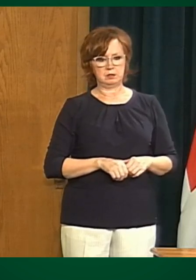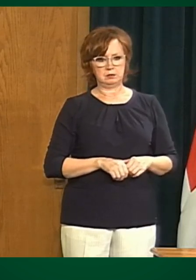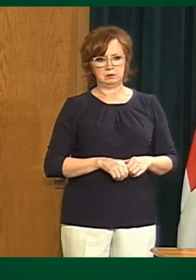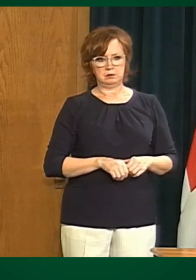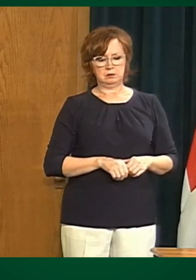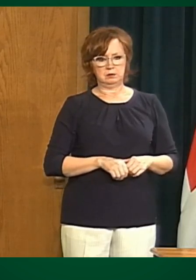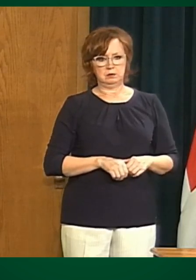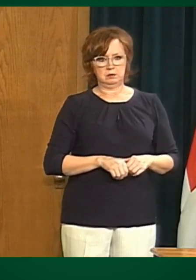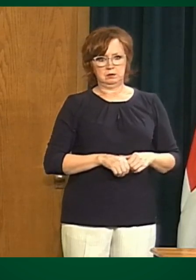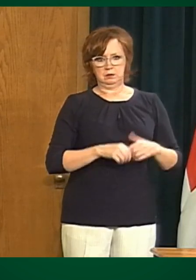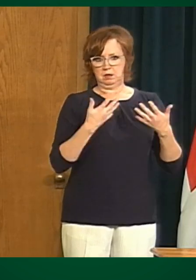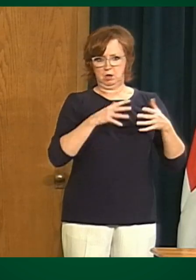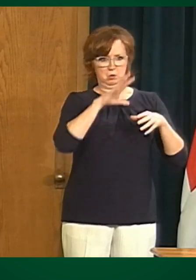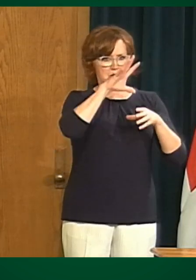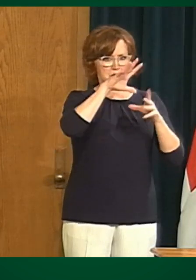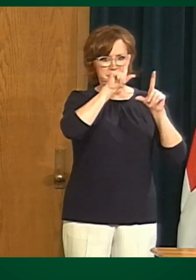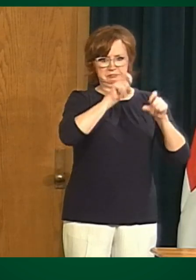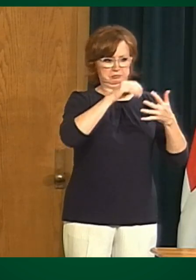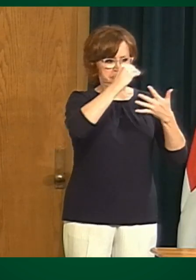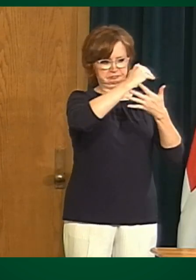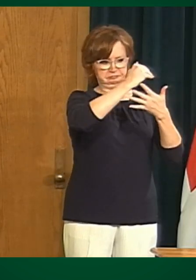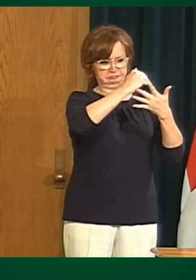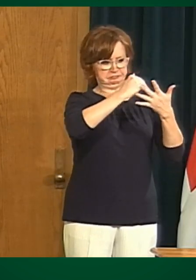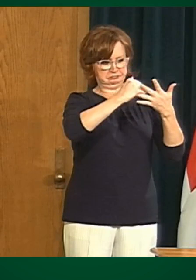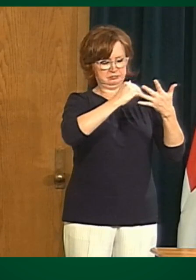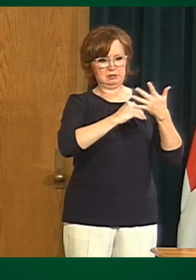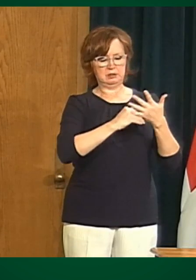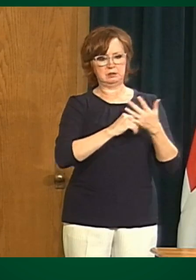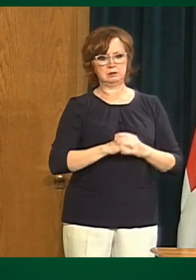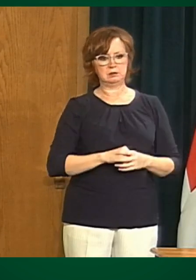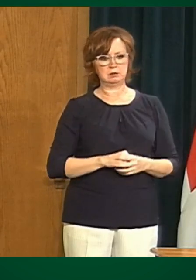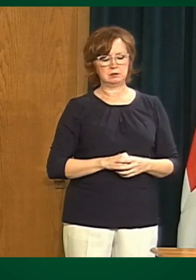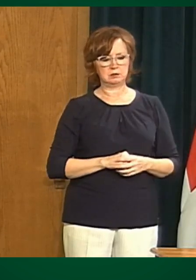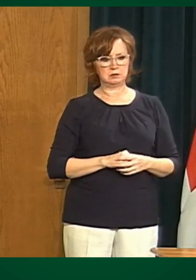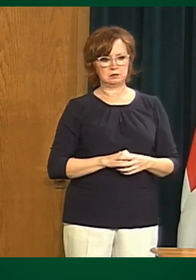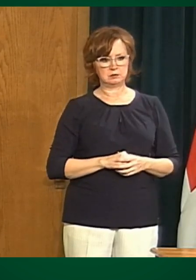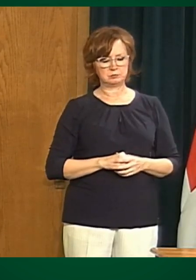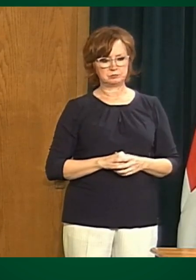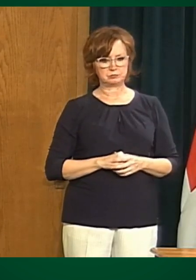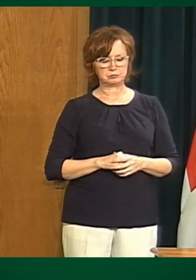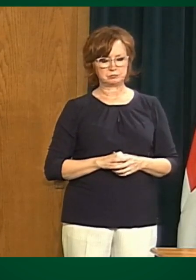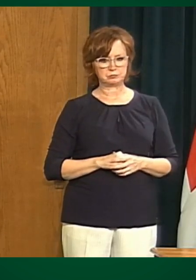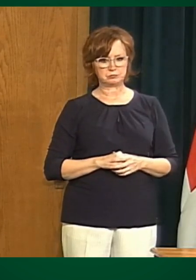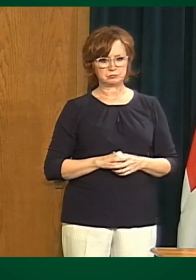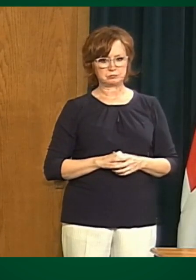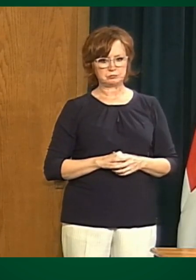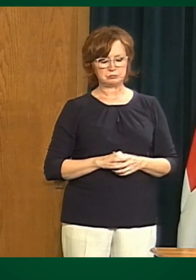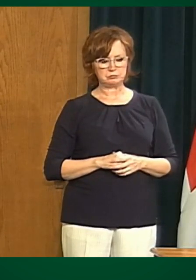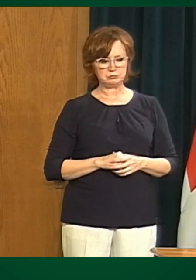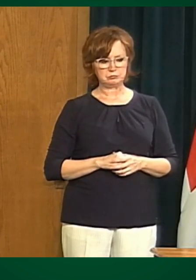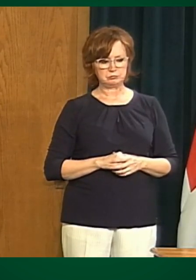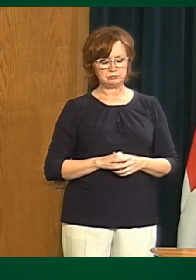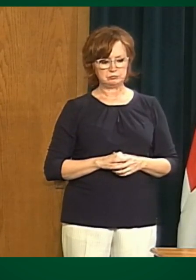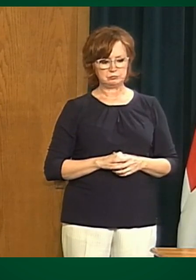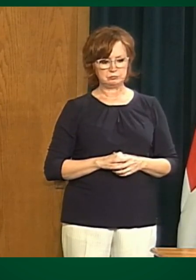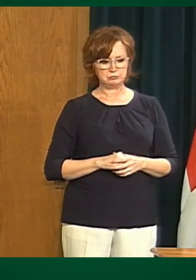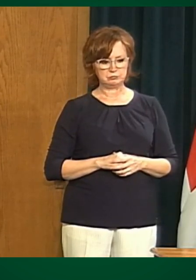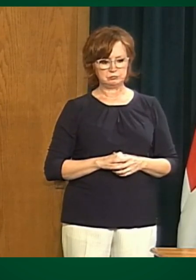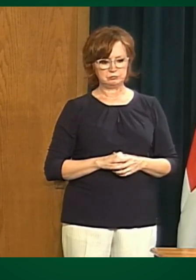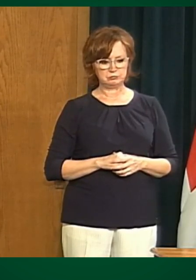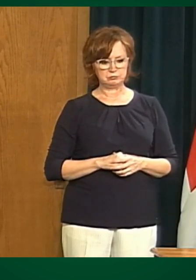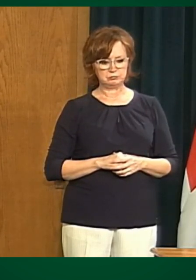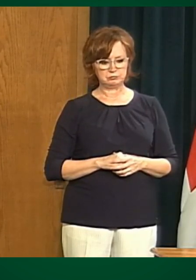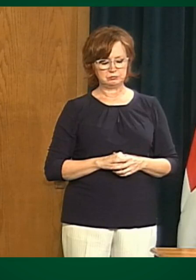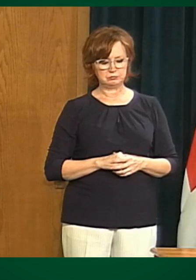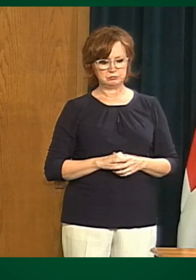resources in the ground in La Loche to support that. But the third leg of that stool, which is just as important to contain the virus and break the chain of